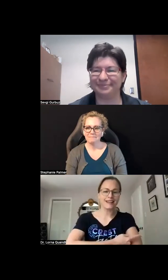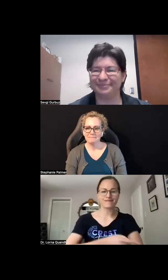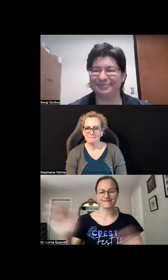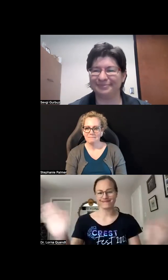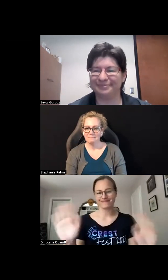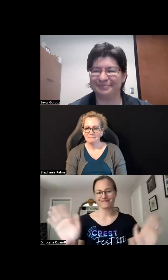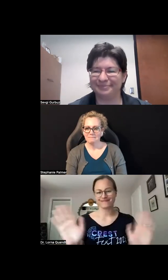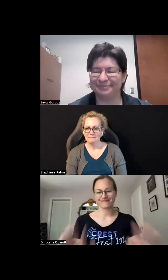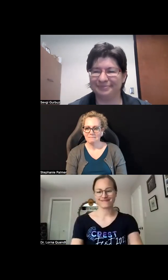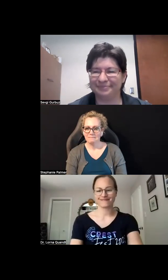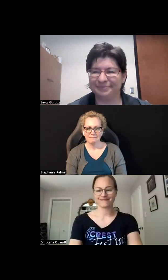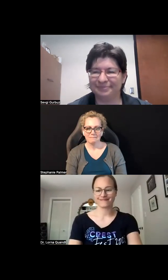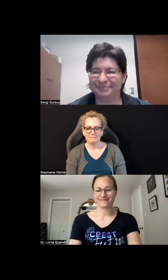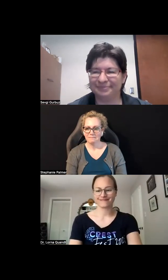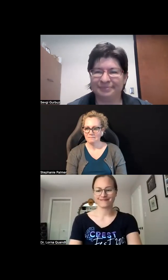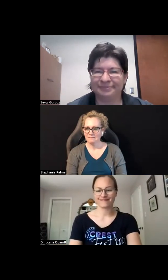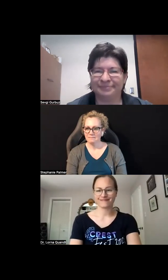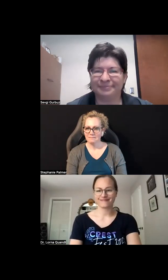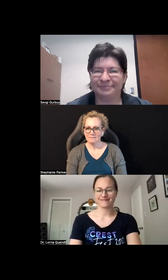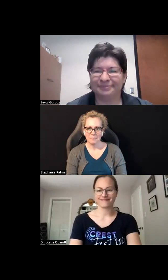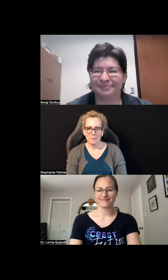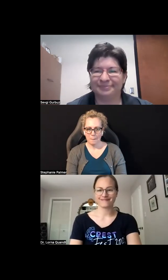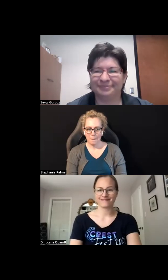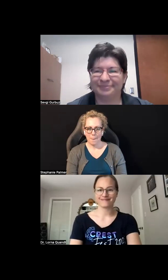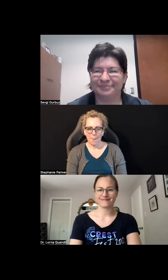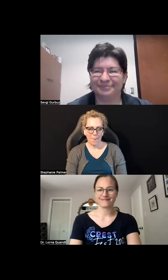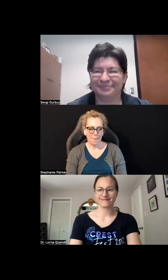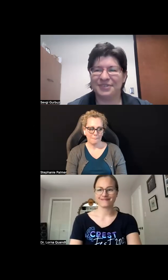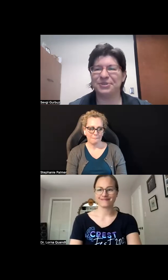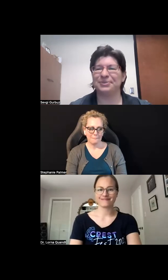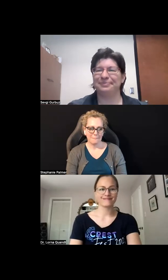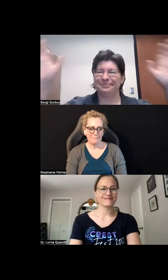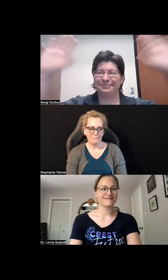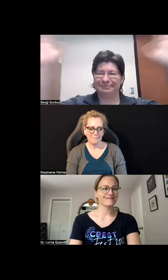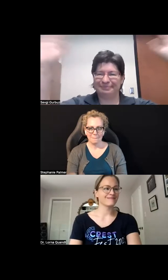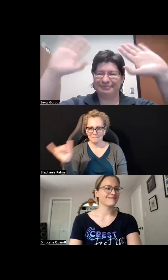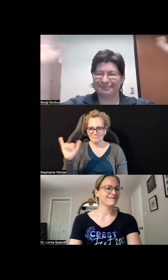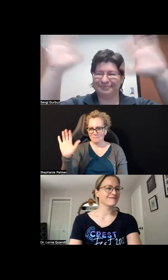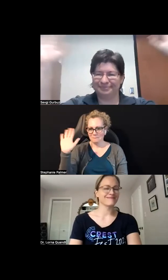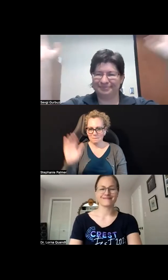Thank you. And everyone have a great rest of your day. You too.